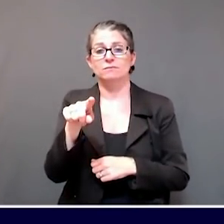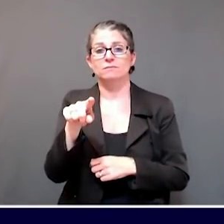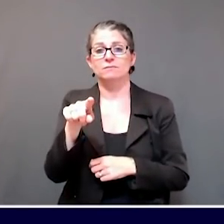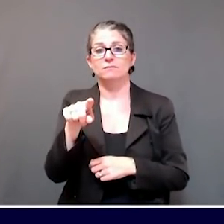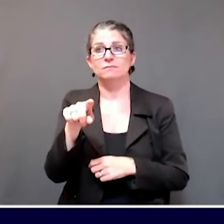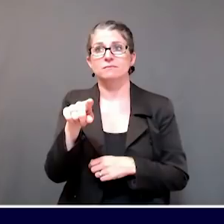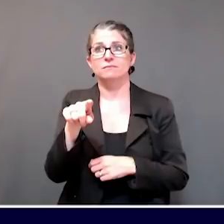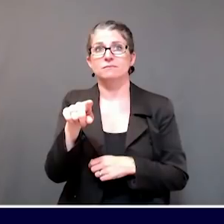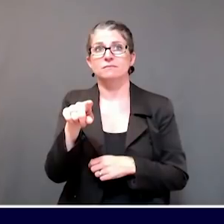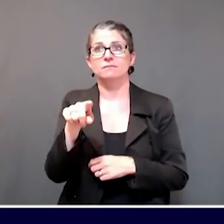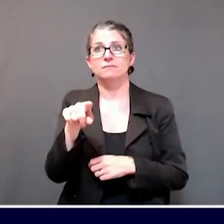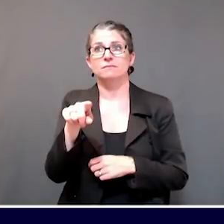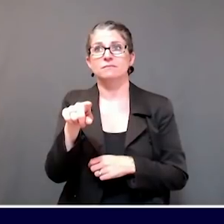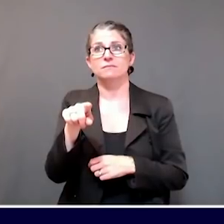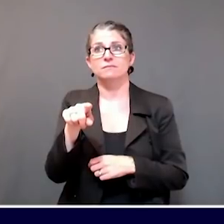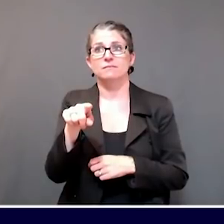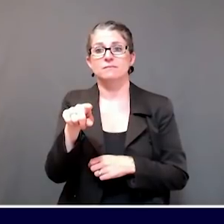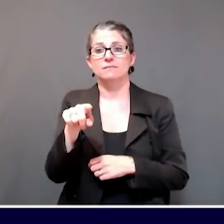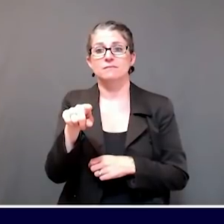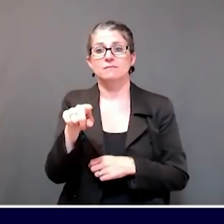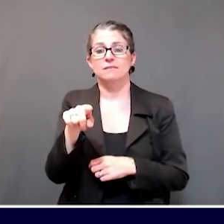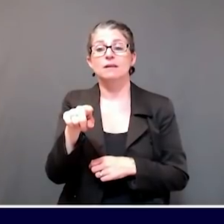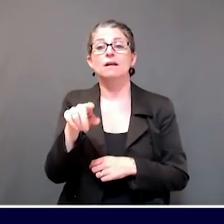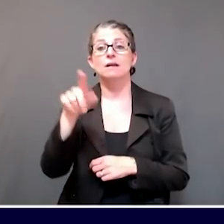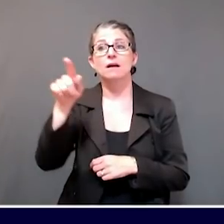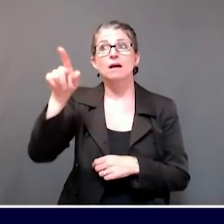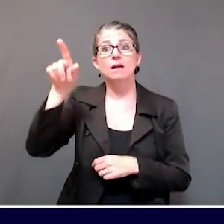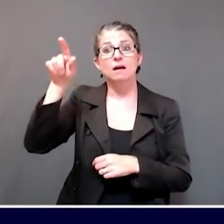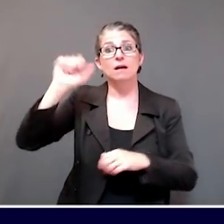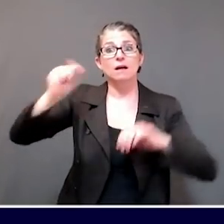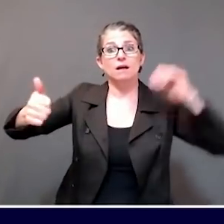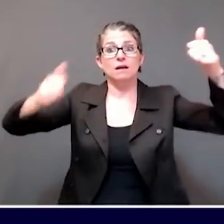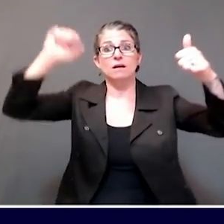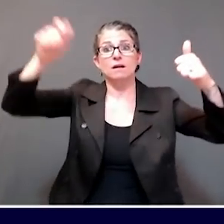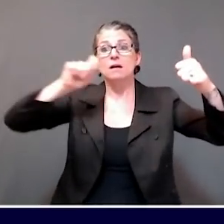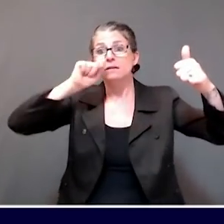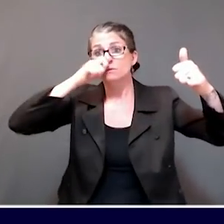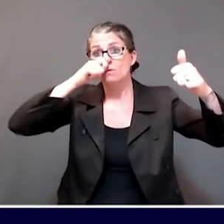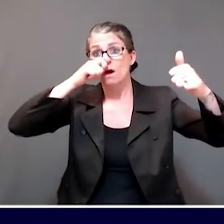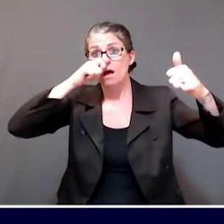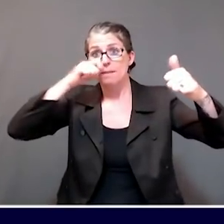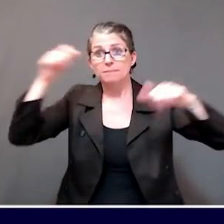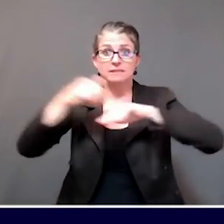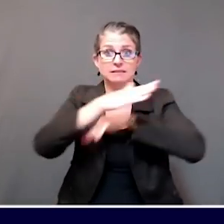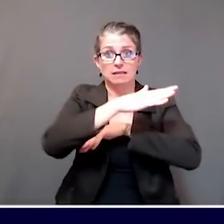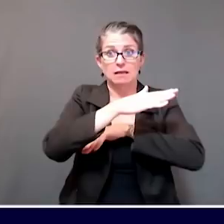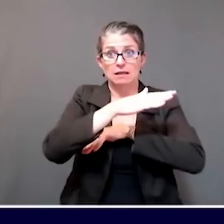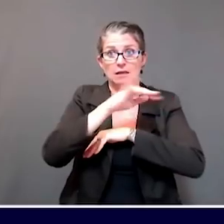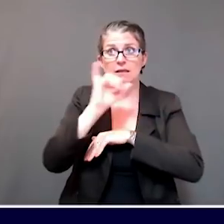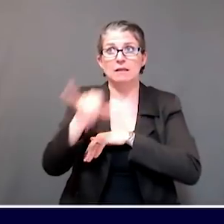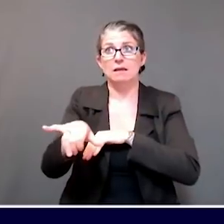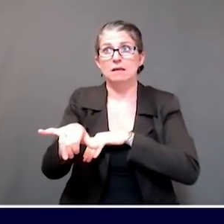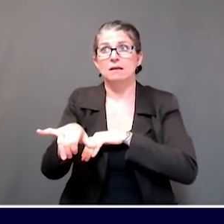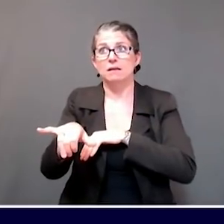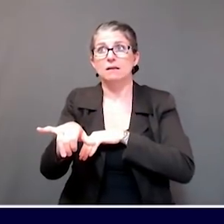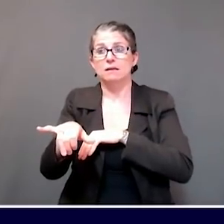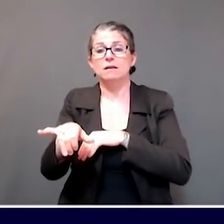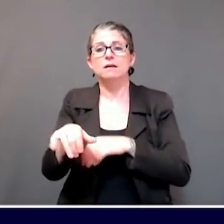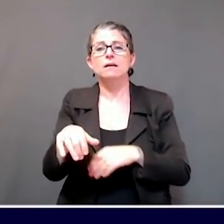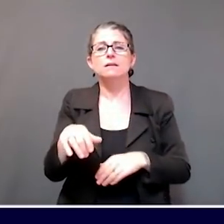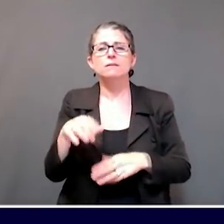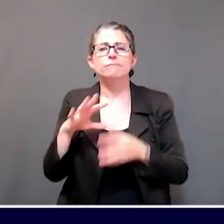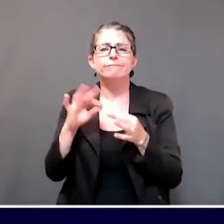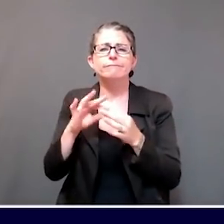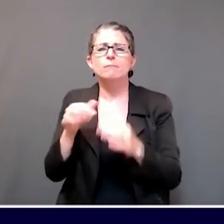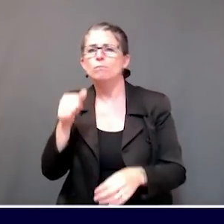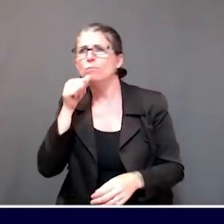send sites. We've talked a little bit about private labs and outside labs about how sometimes they can